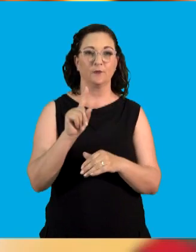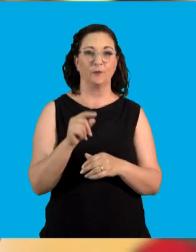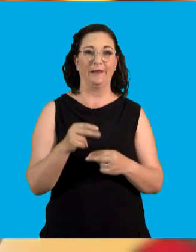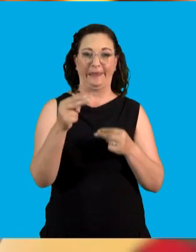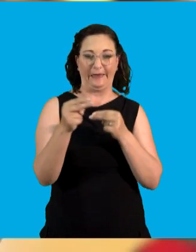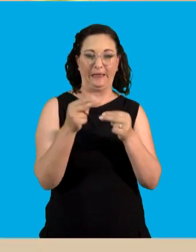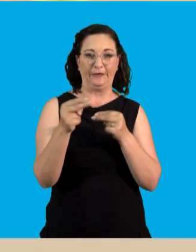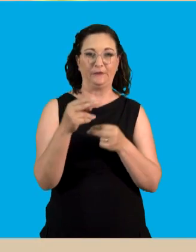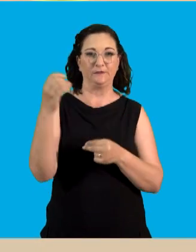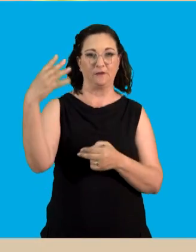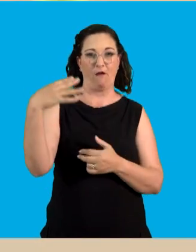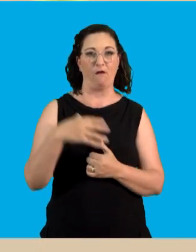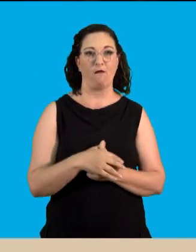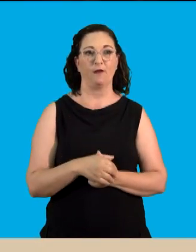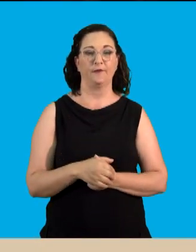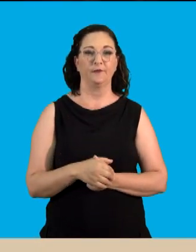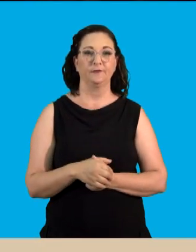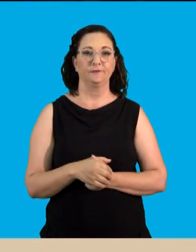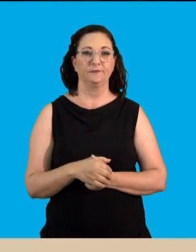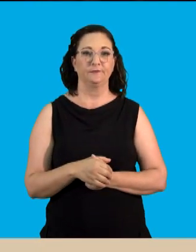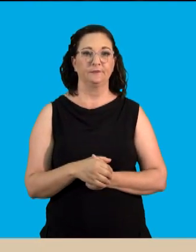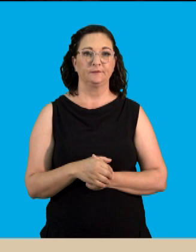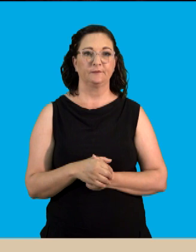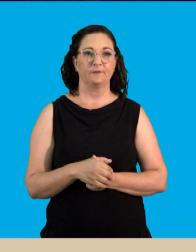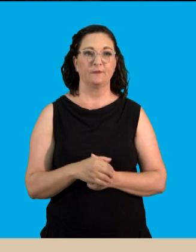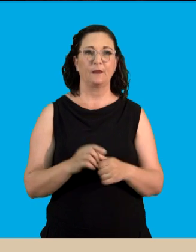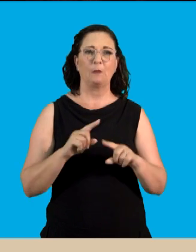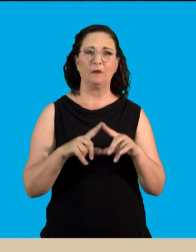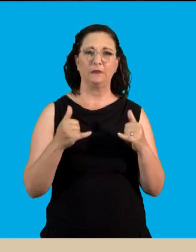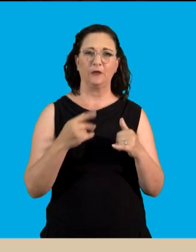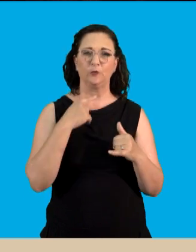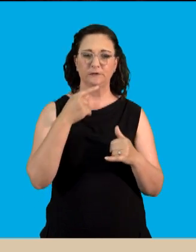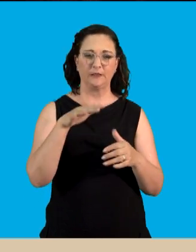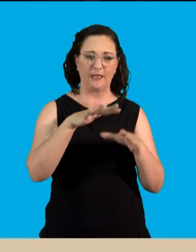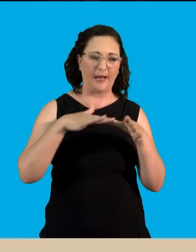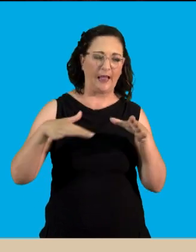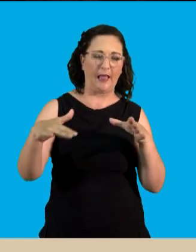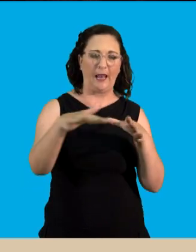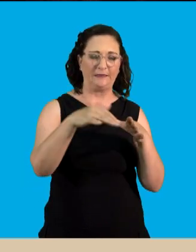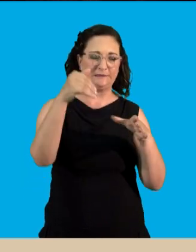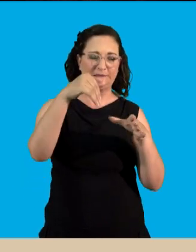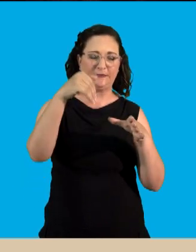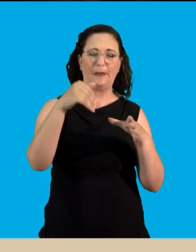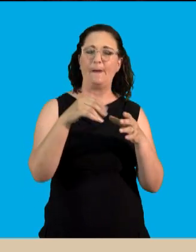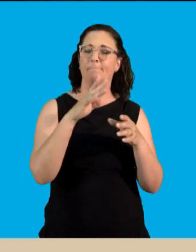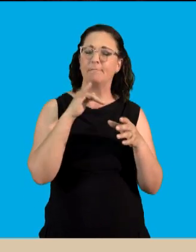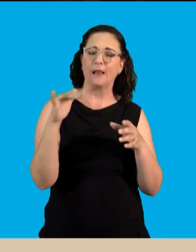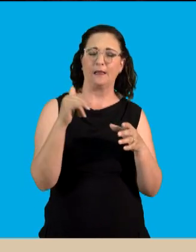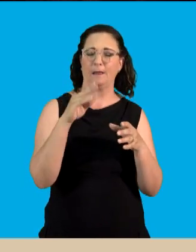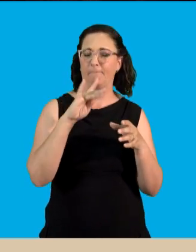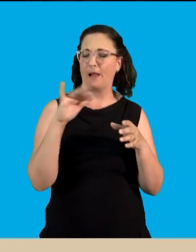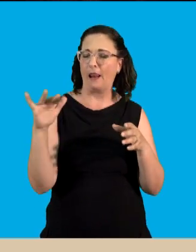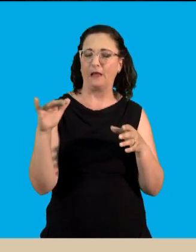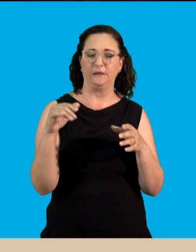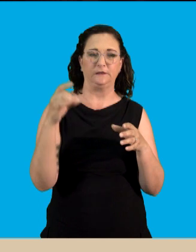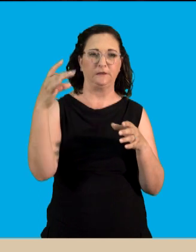is our nearest star. Now remember that we said that our galaxy consists of millions and billions